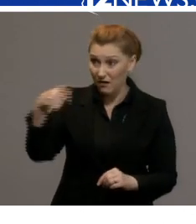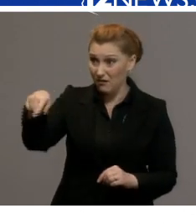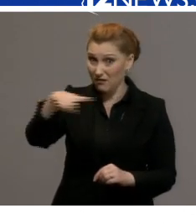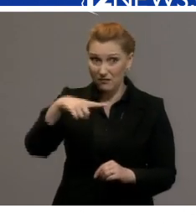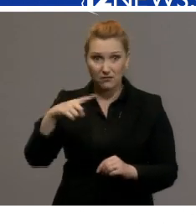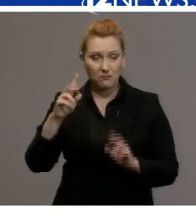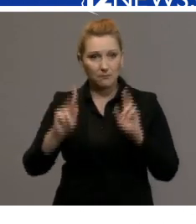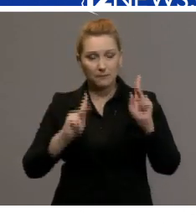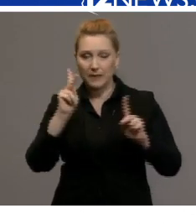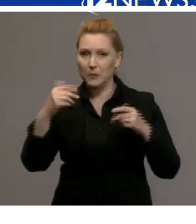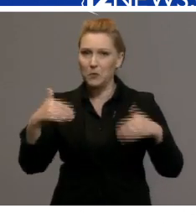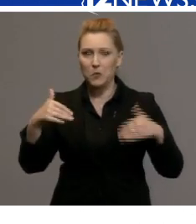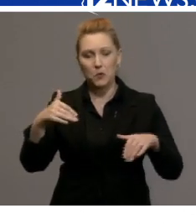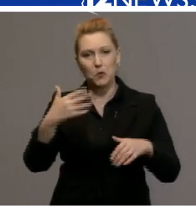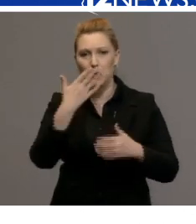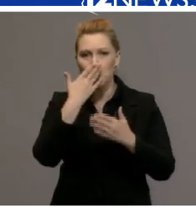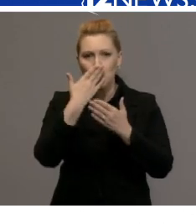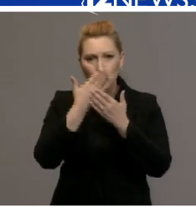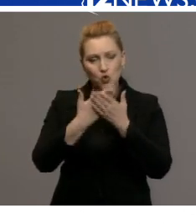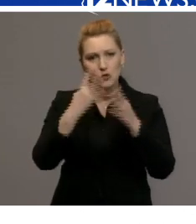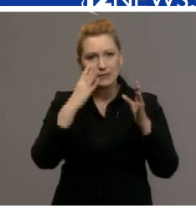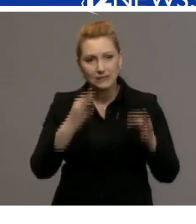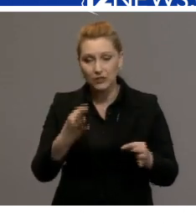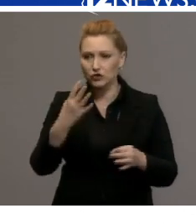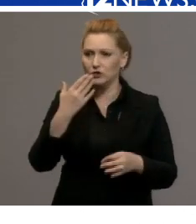every day, and I'm grateful.